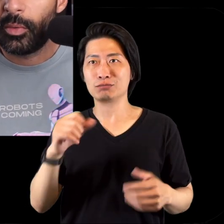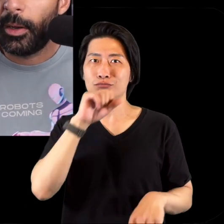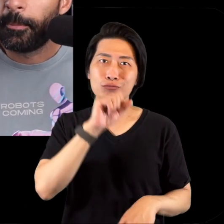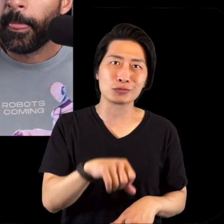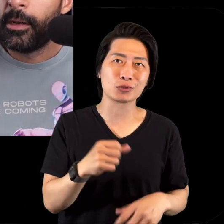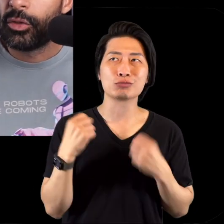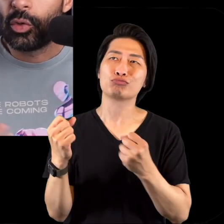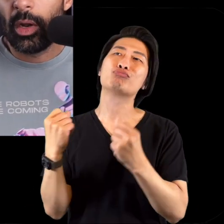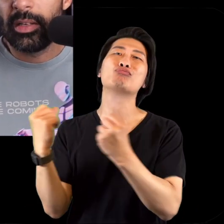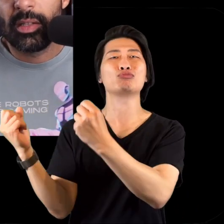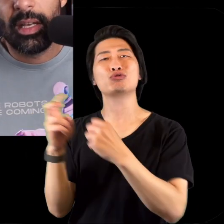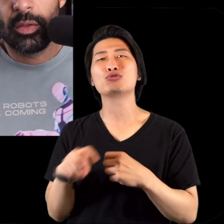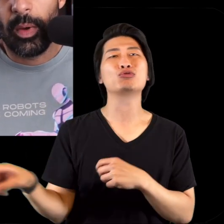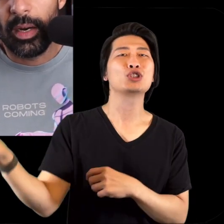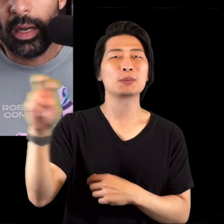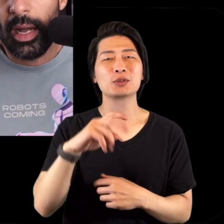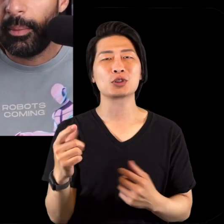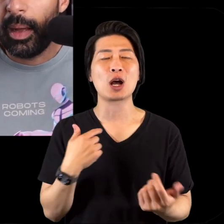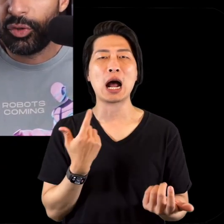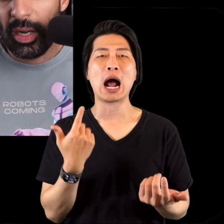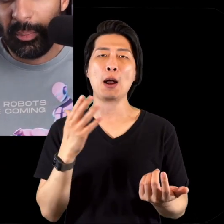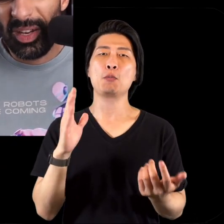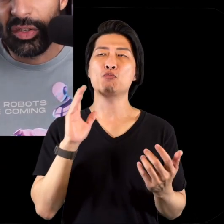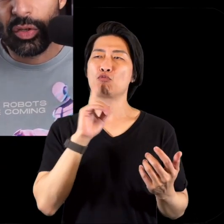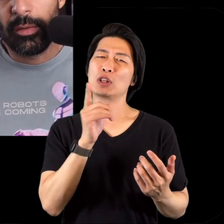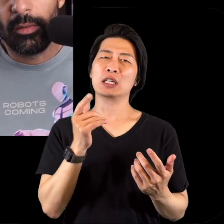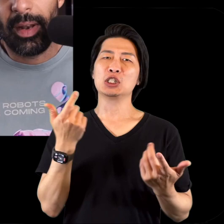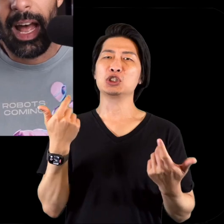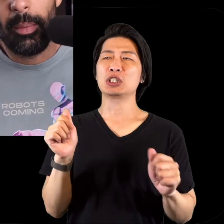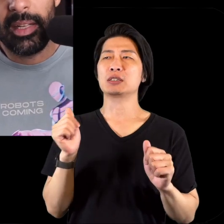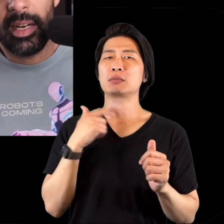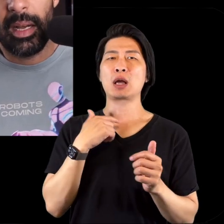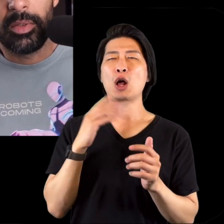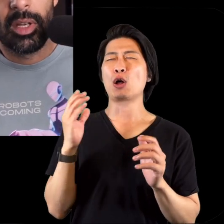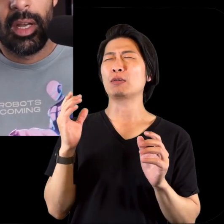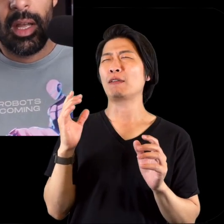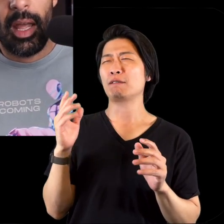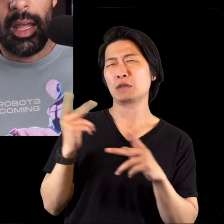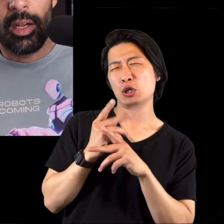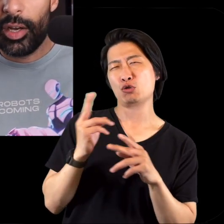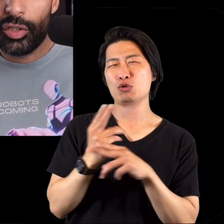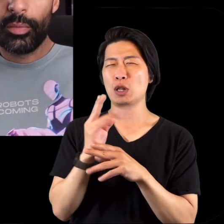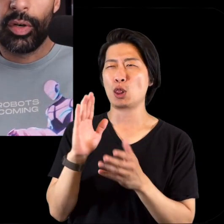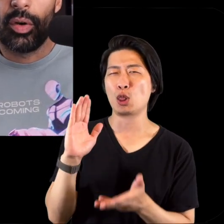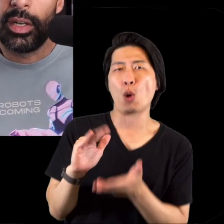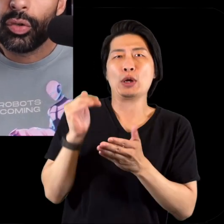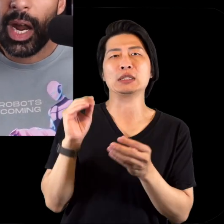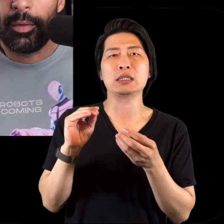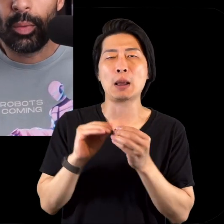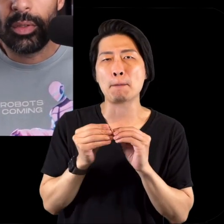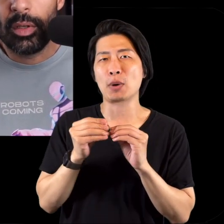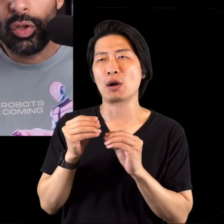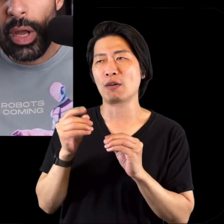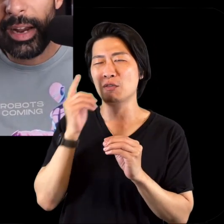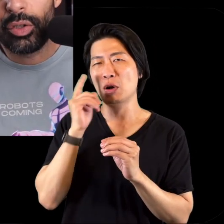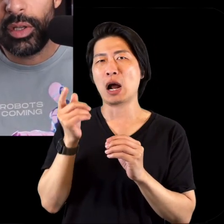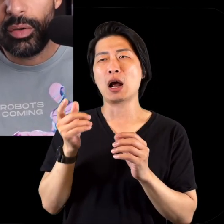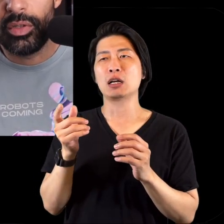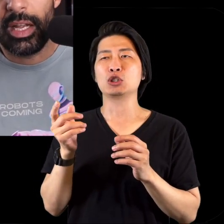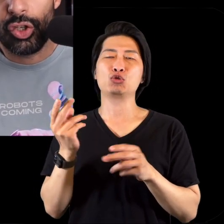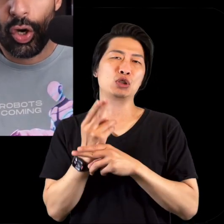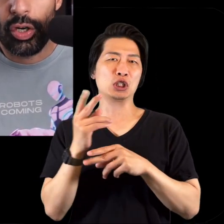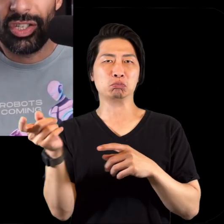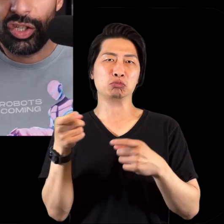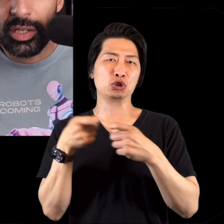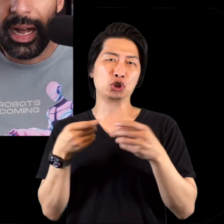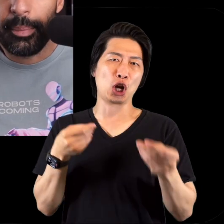trips as well. So it's one of those things where I'm trying to be conservative in how many times a customer or a driver will actually use